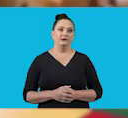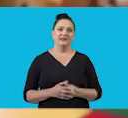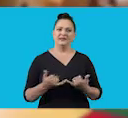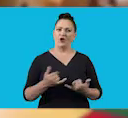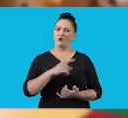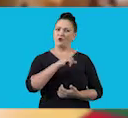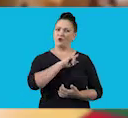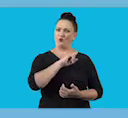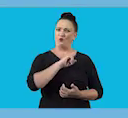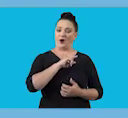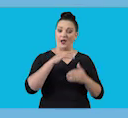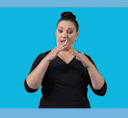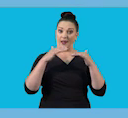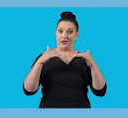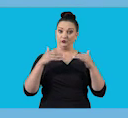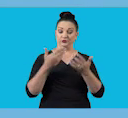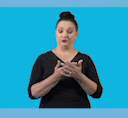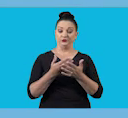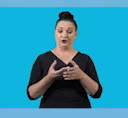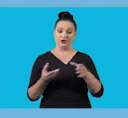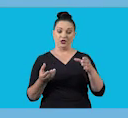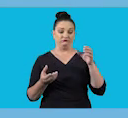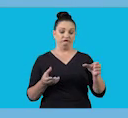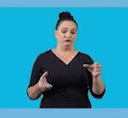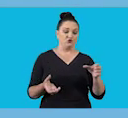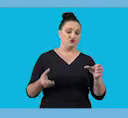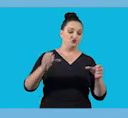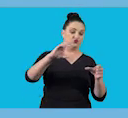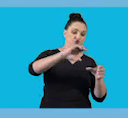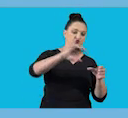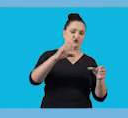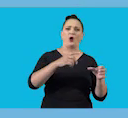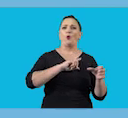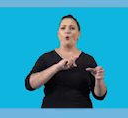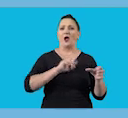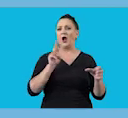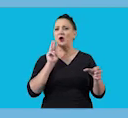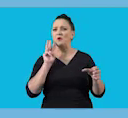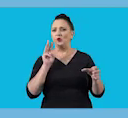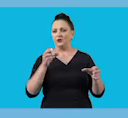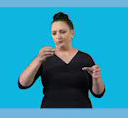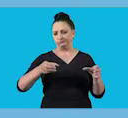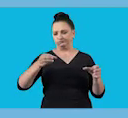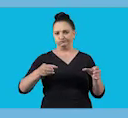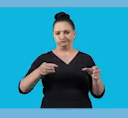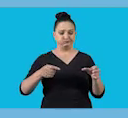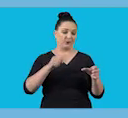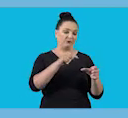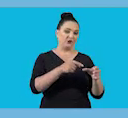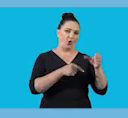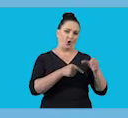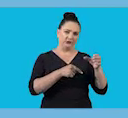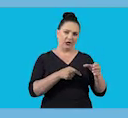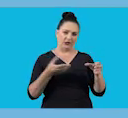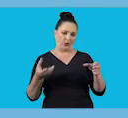along, why are we able to pour liquids from one container to the other? Why are we able to pour a glass of water